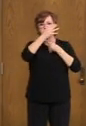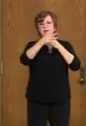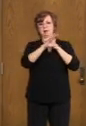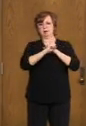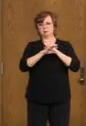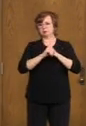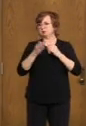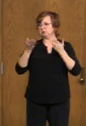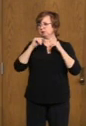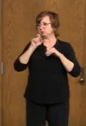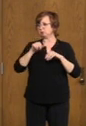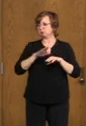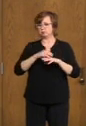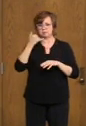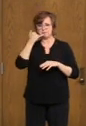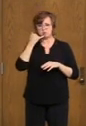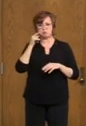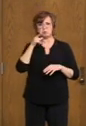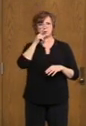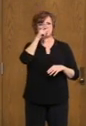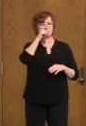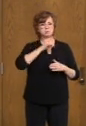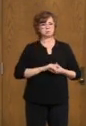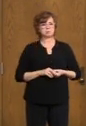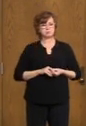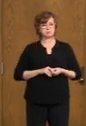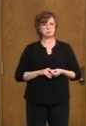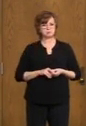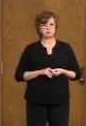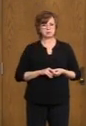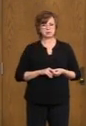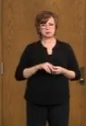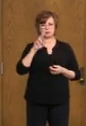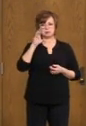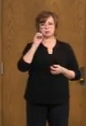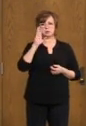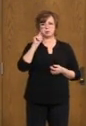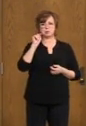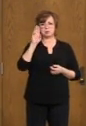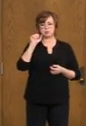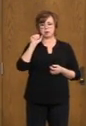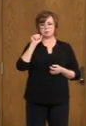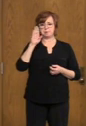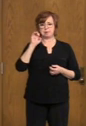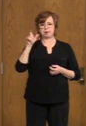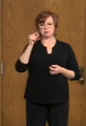We'll take our next question on the line. Operator? We have Roberta Bell with Global.